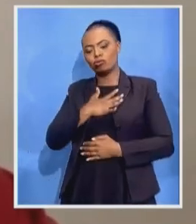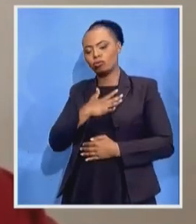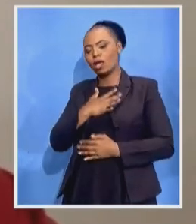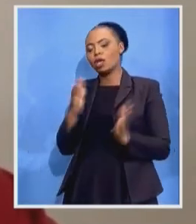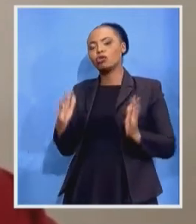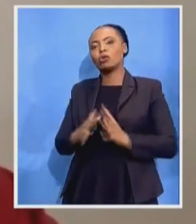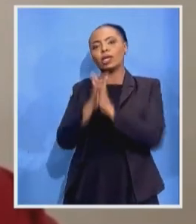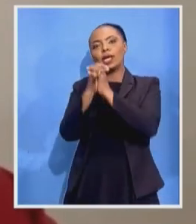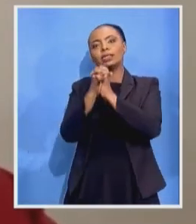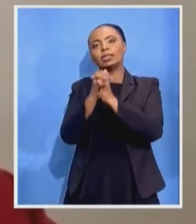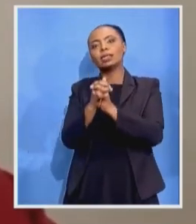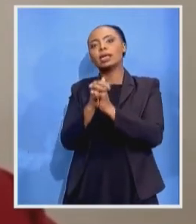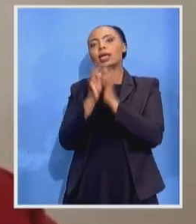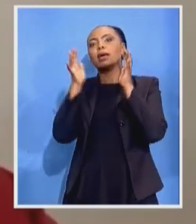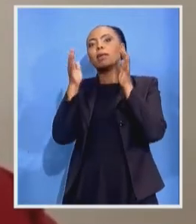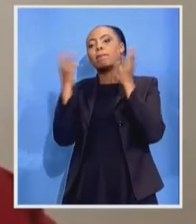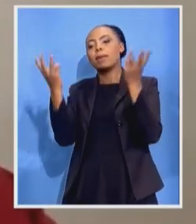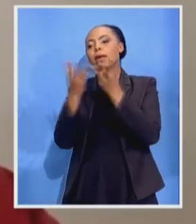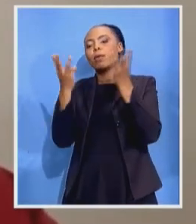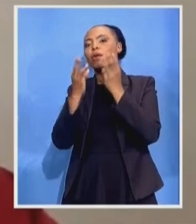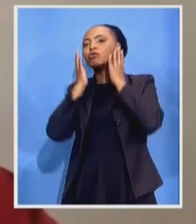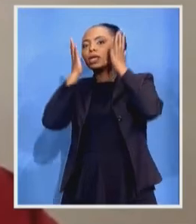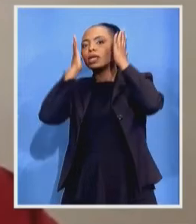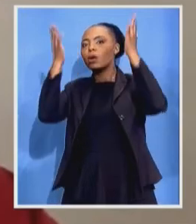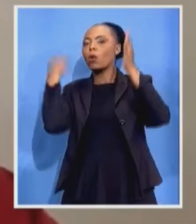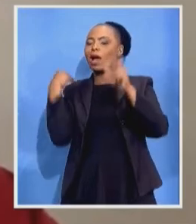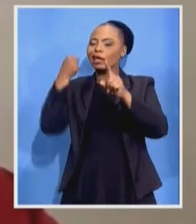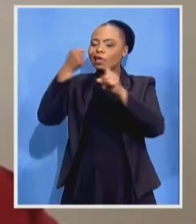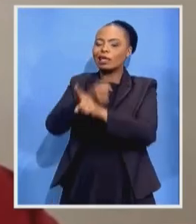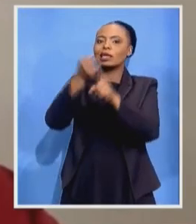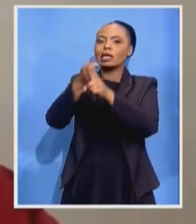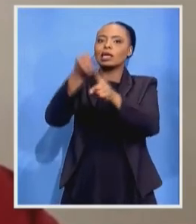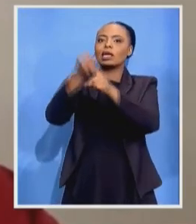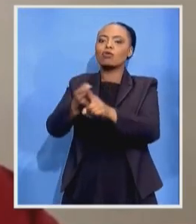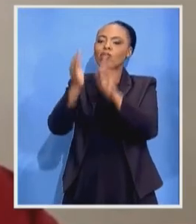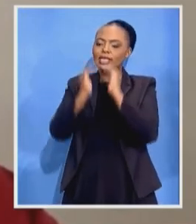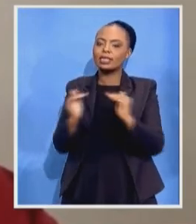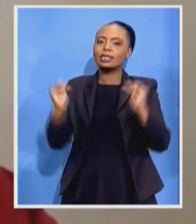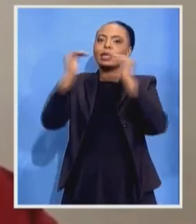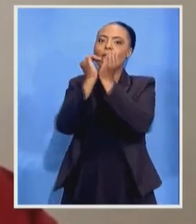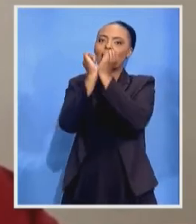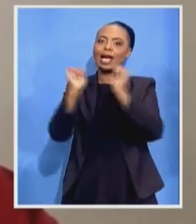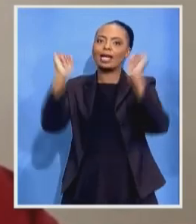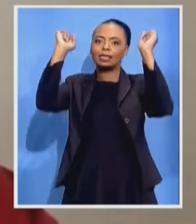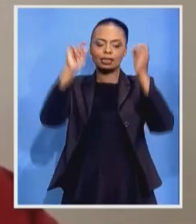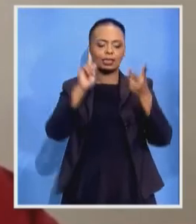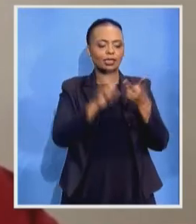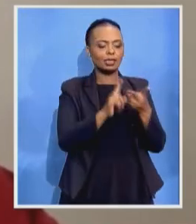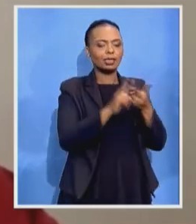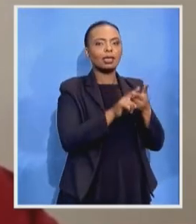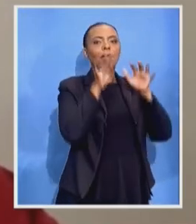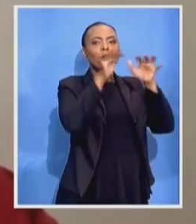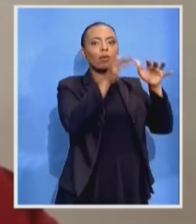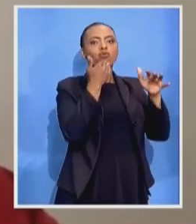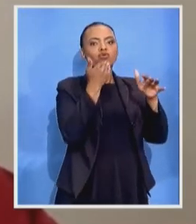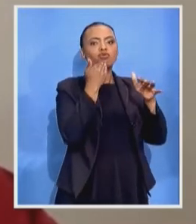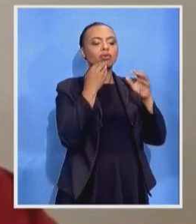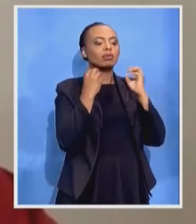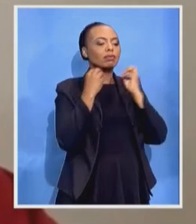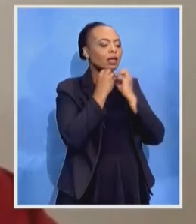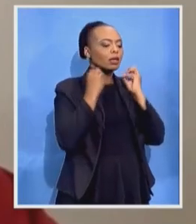democracy and the people of Zimbabwe who are facing a monumental economic crisis, as well as the people of